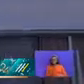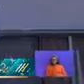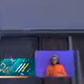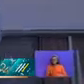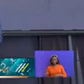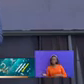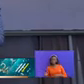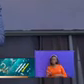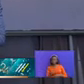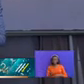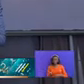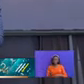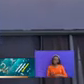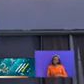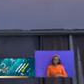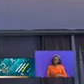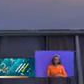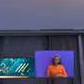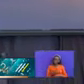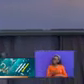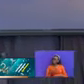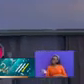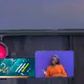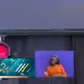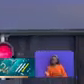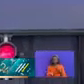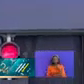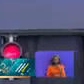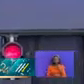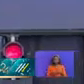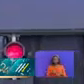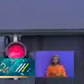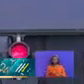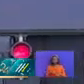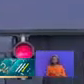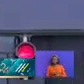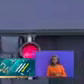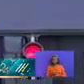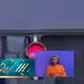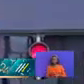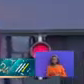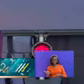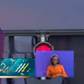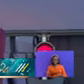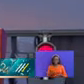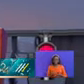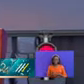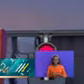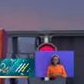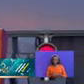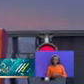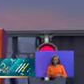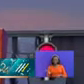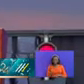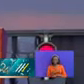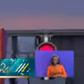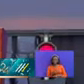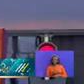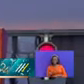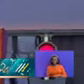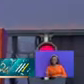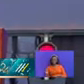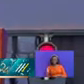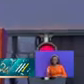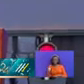am I speaking to anyone he said as it was in those days then I decided to study the days of of